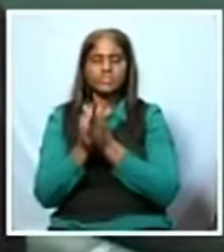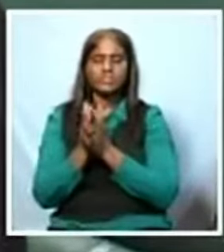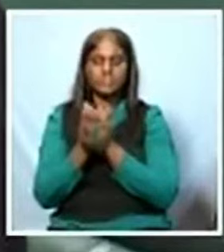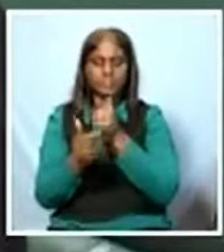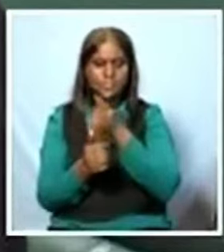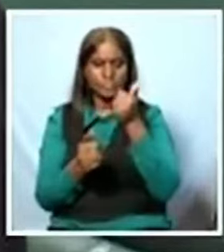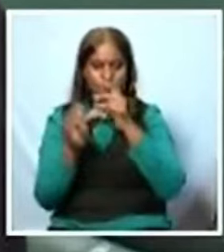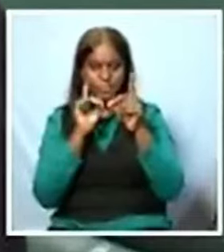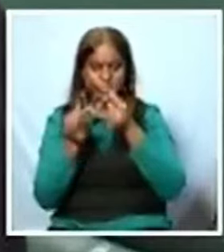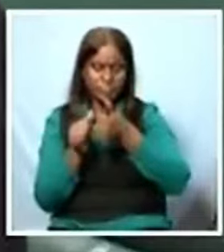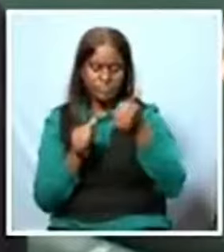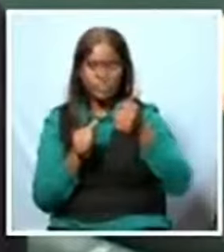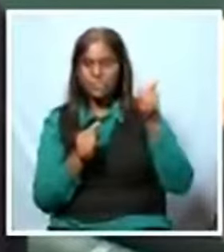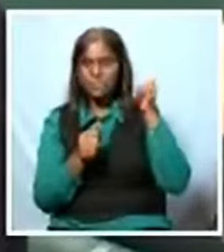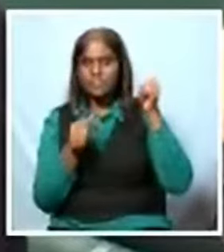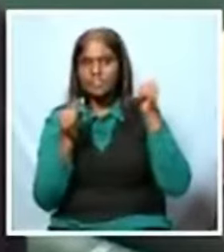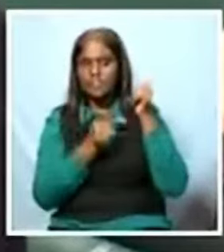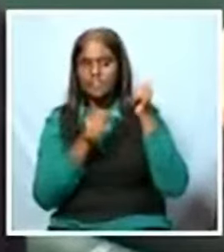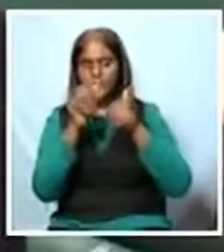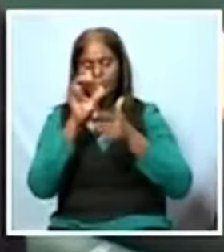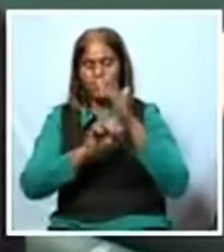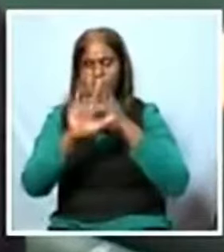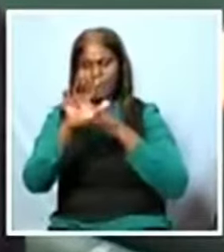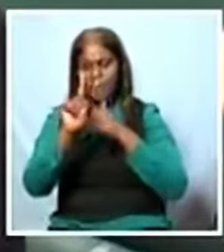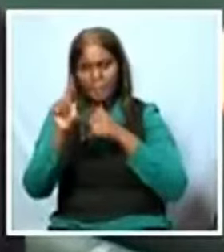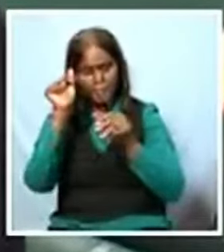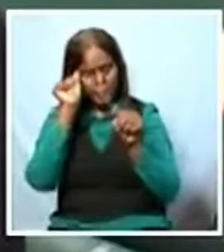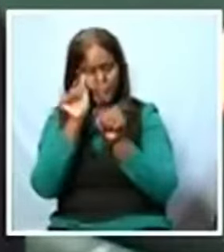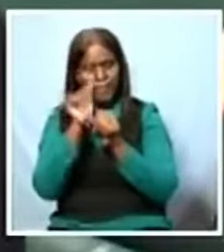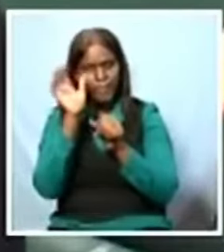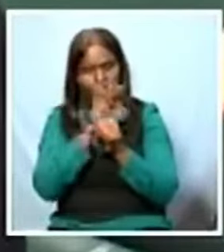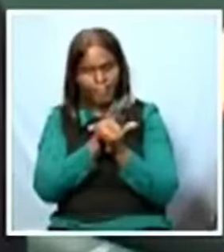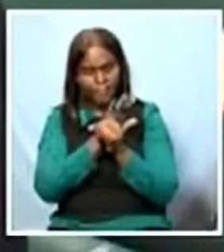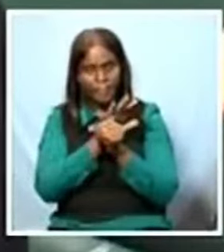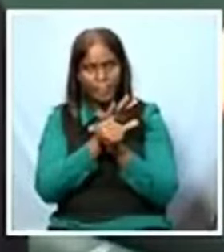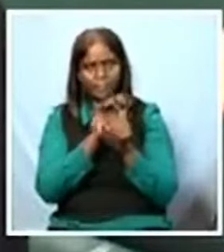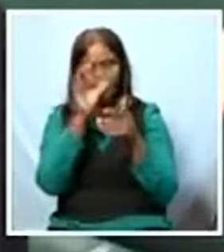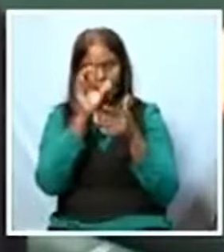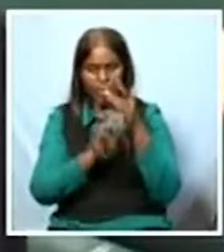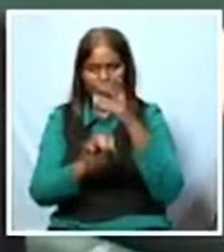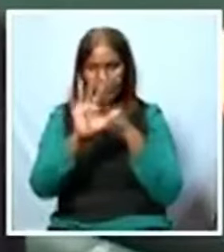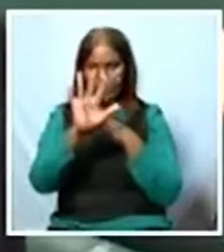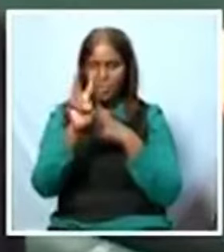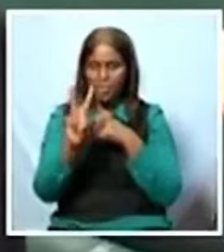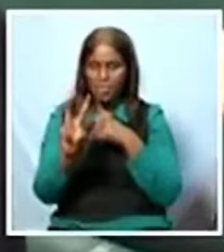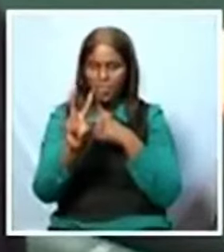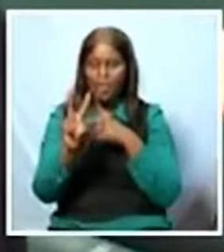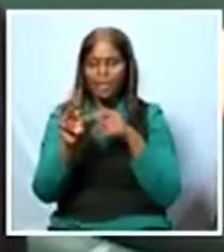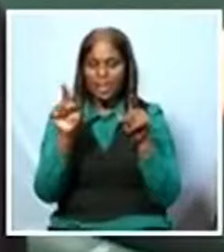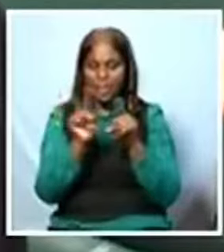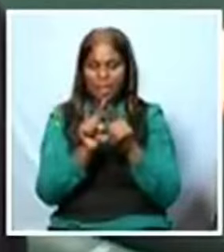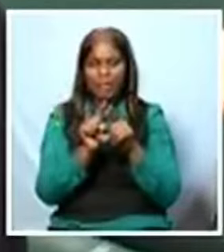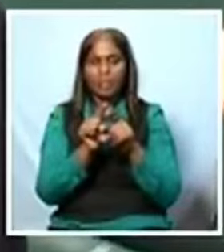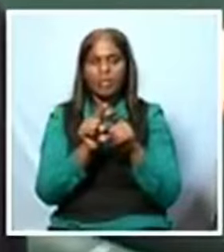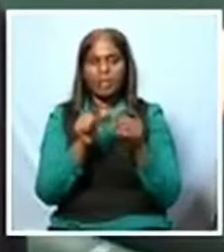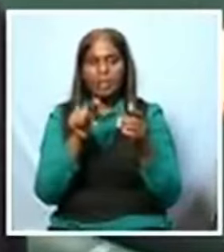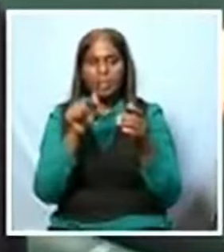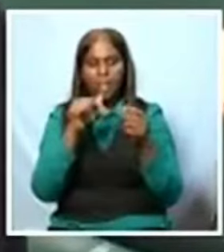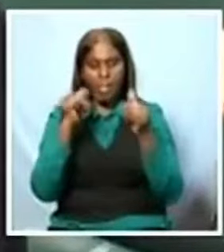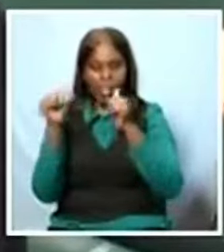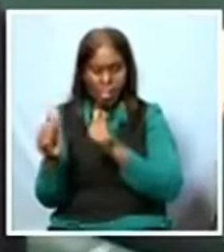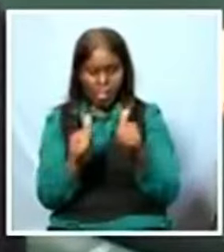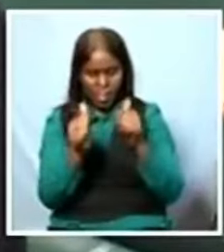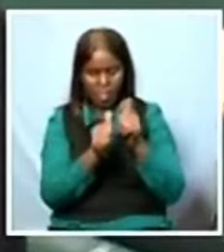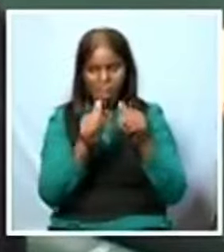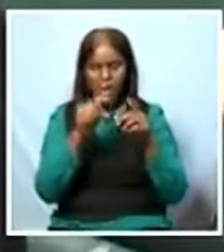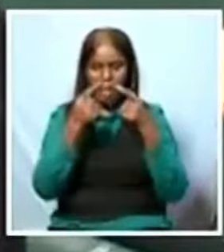Any debate, any objection? Clause 51 is agreed to. Clause 52, jurisdiction over acts committed